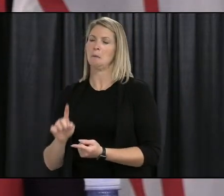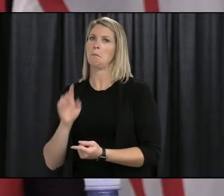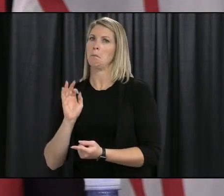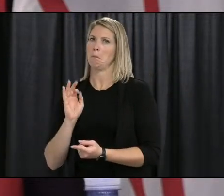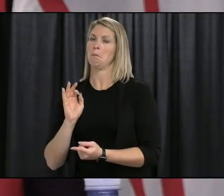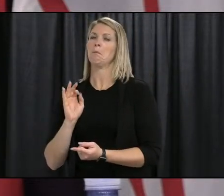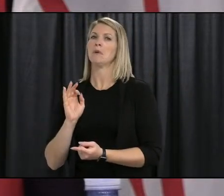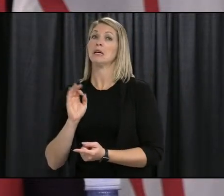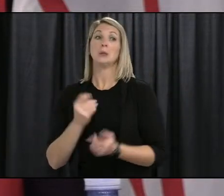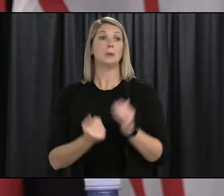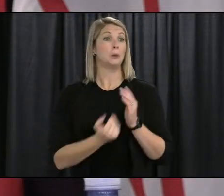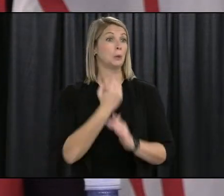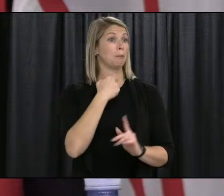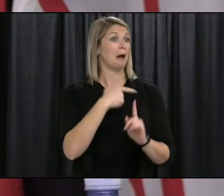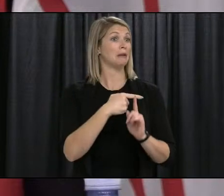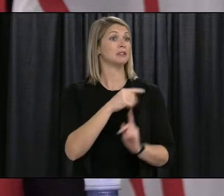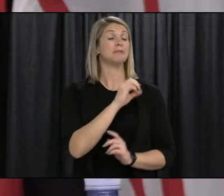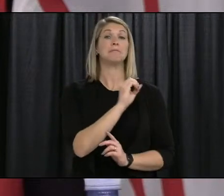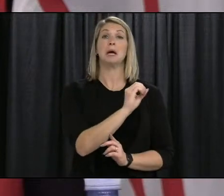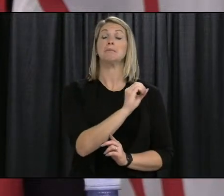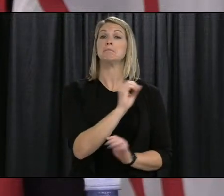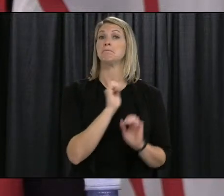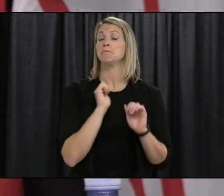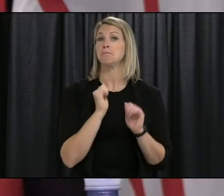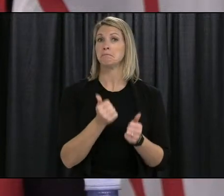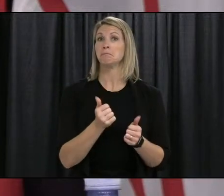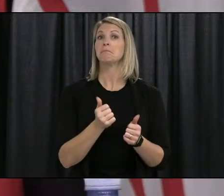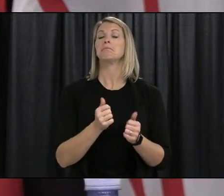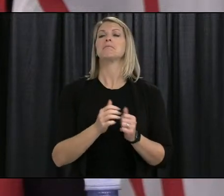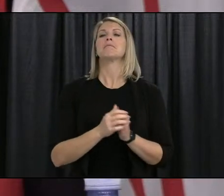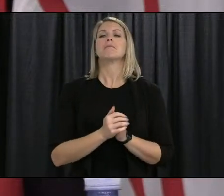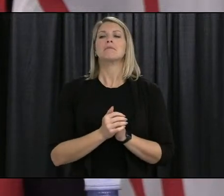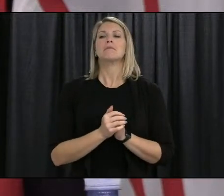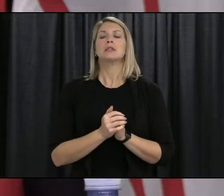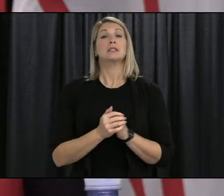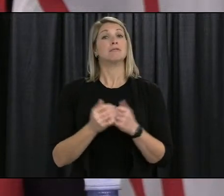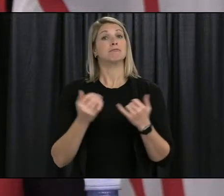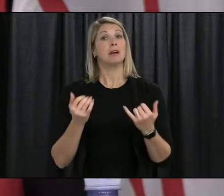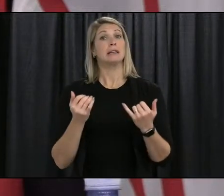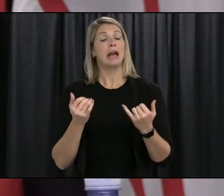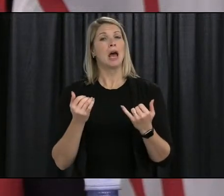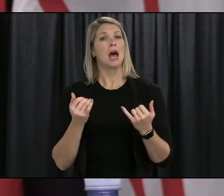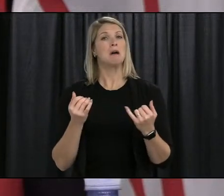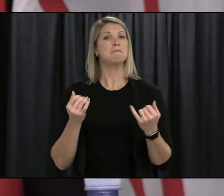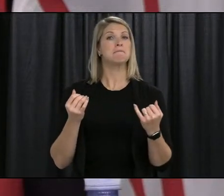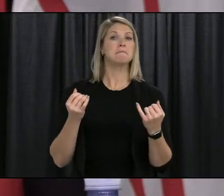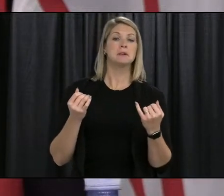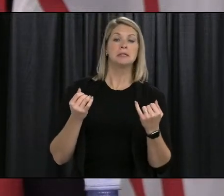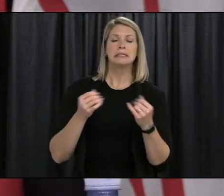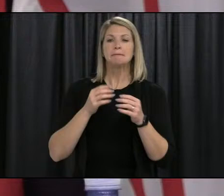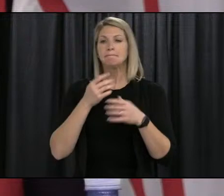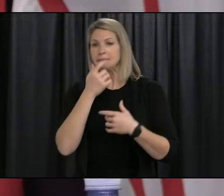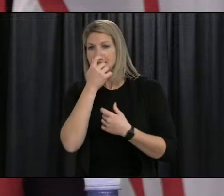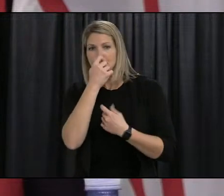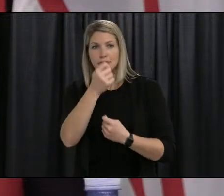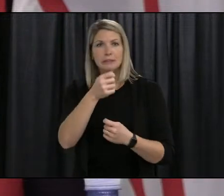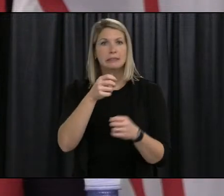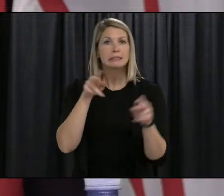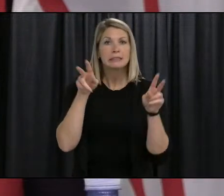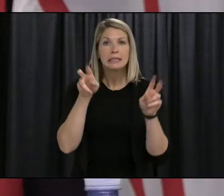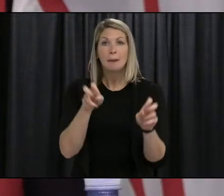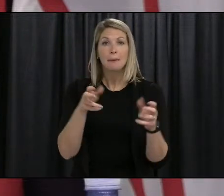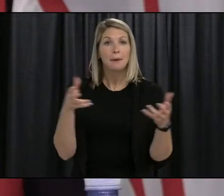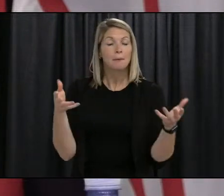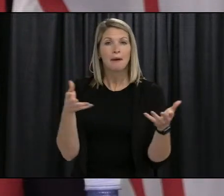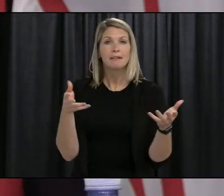issues I'll broach, I think the most topical for certainly a very active and interested group of people is the